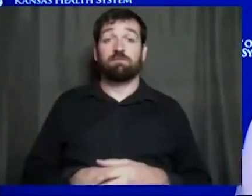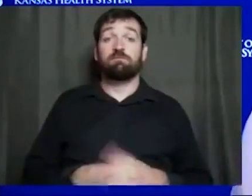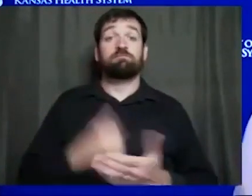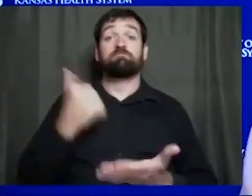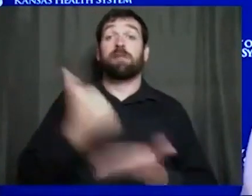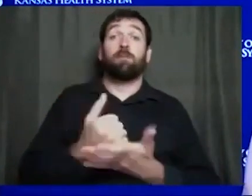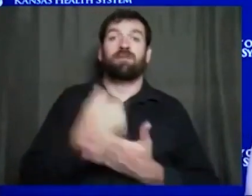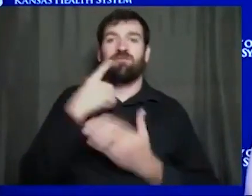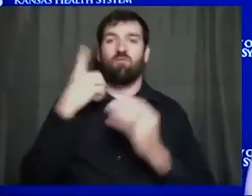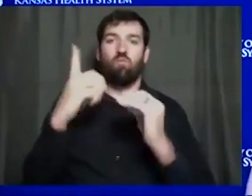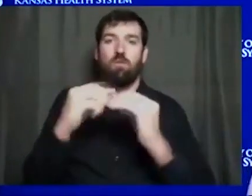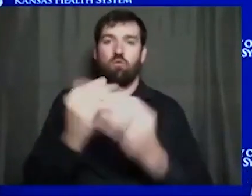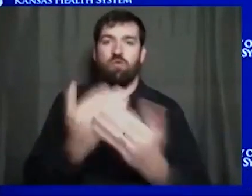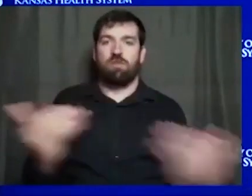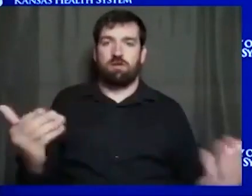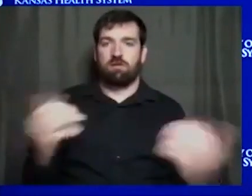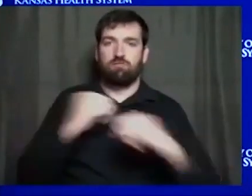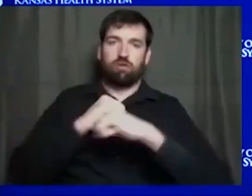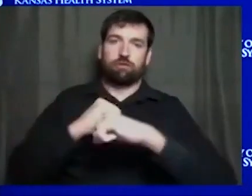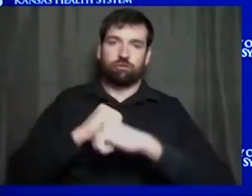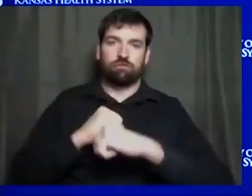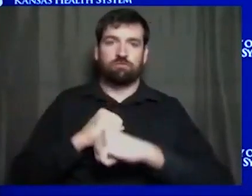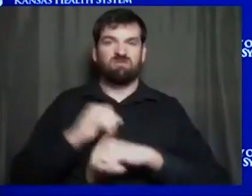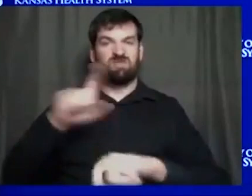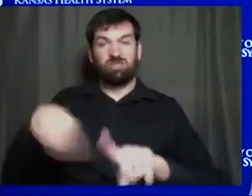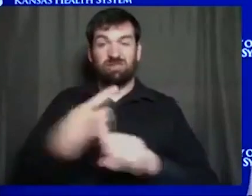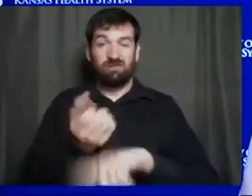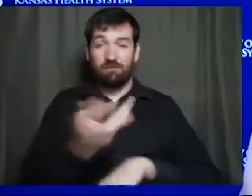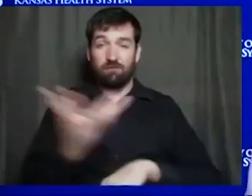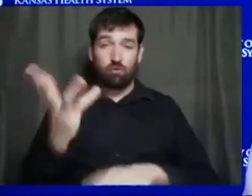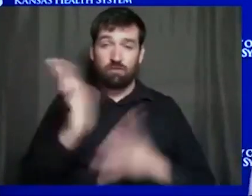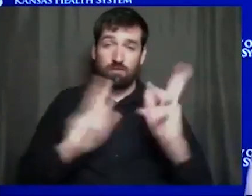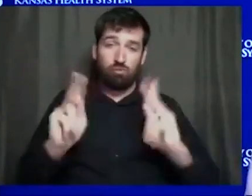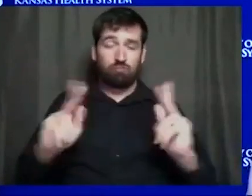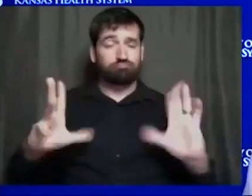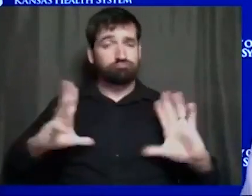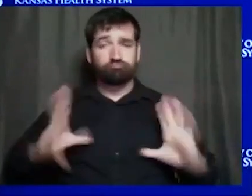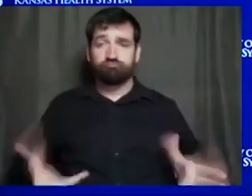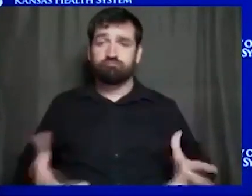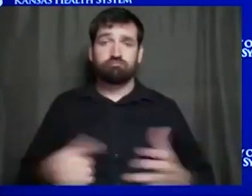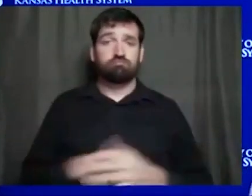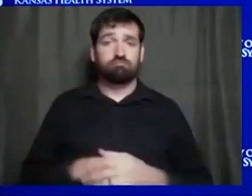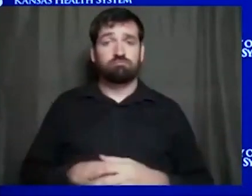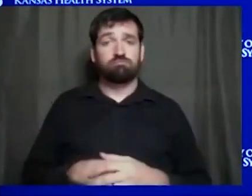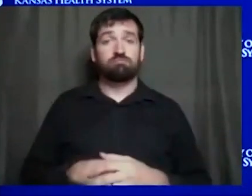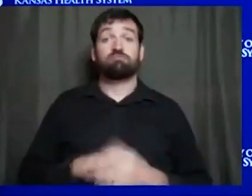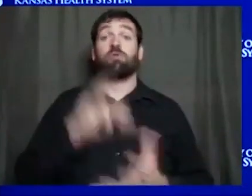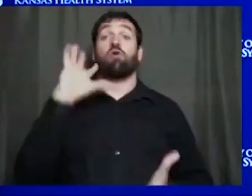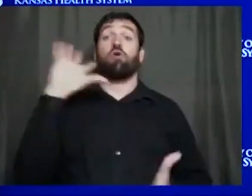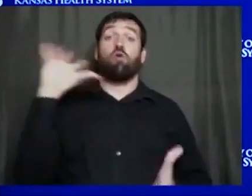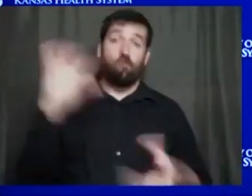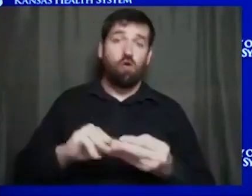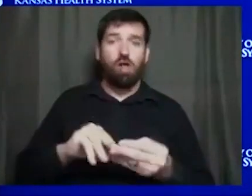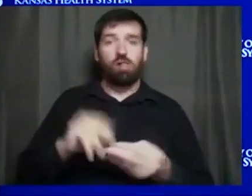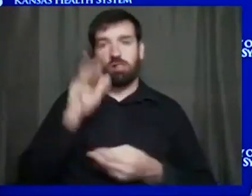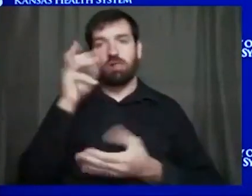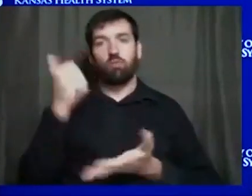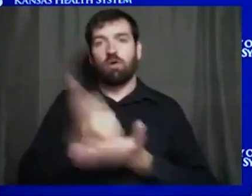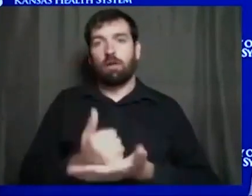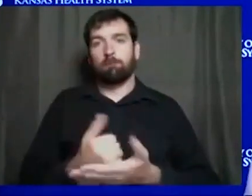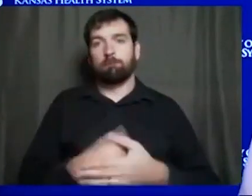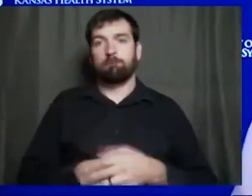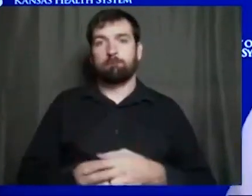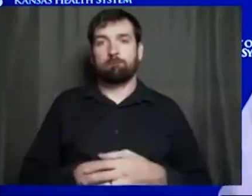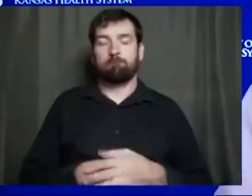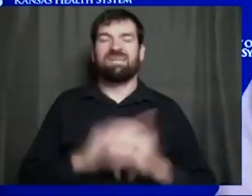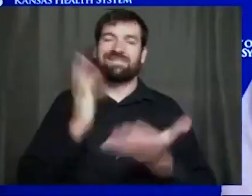protection, even if it helps just a handful of those people to go get vaccinated. Overall, that will help the cause of helping to stop the spread